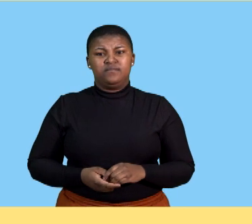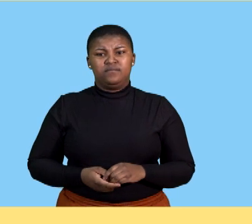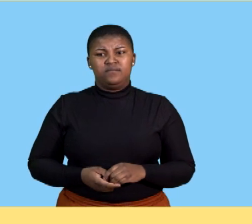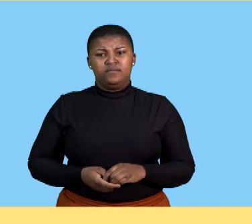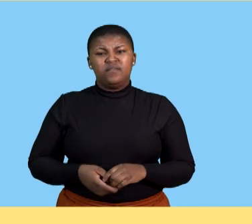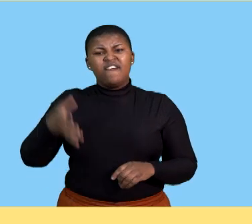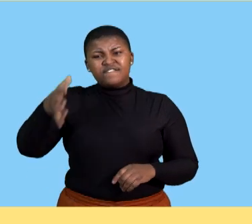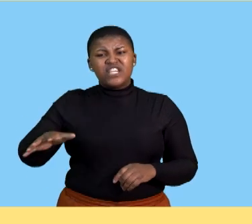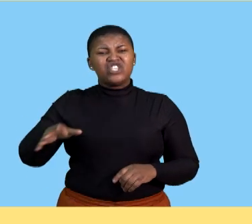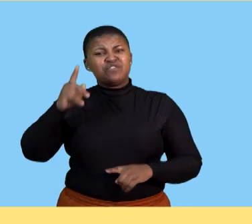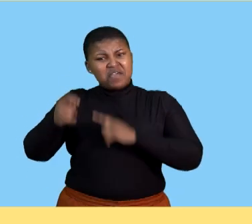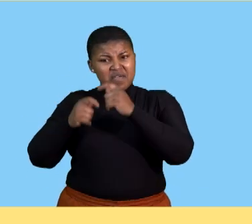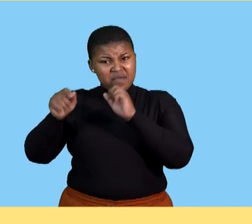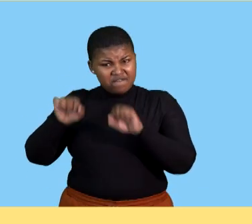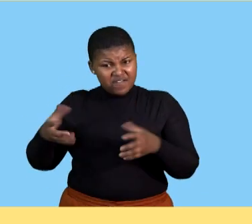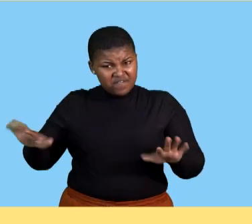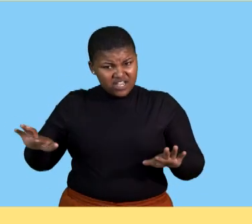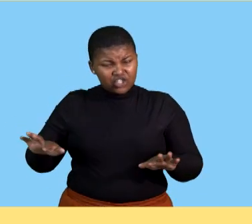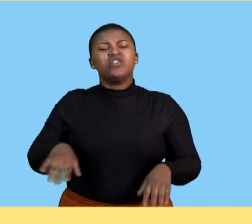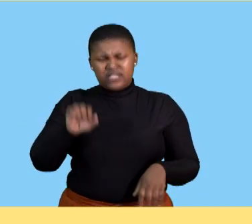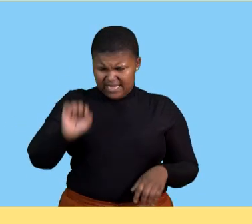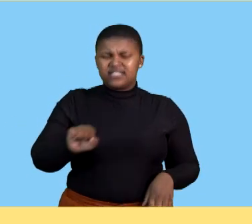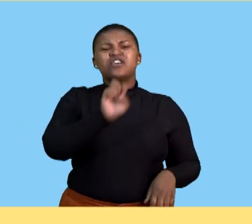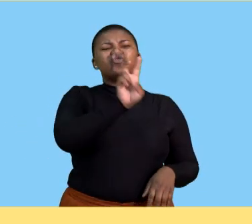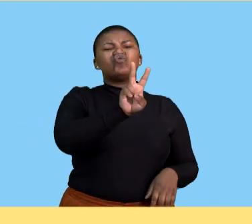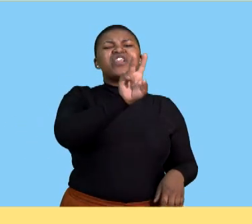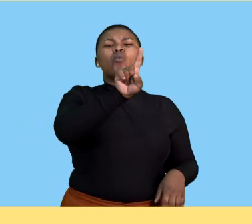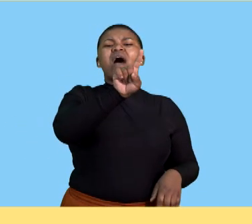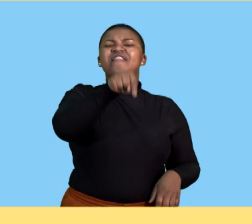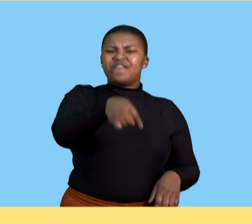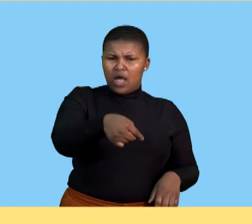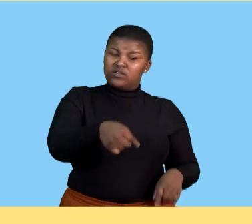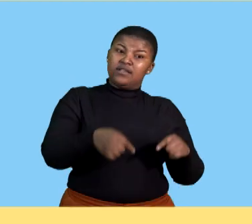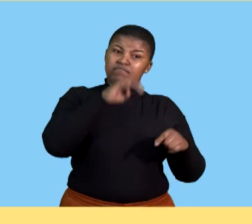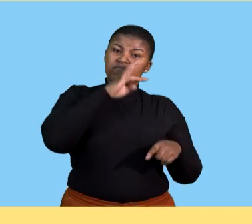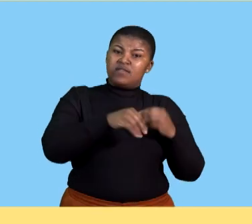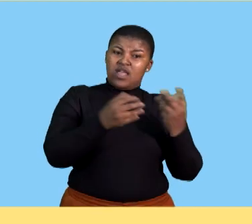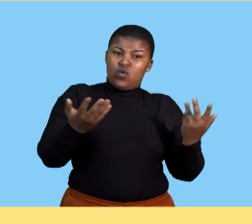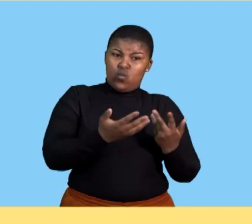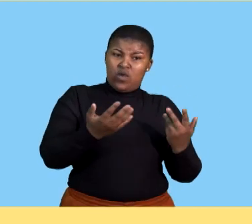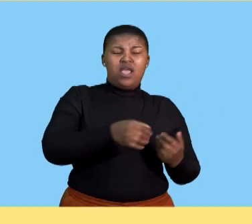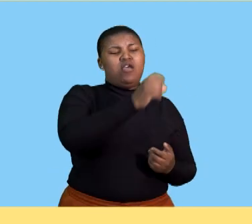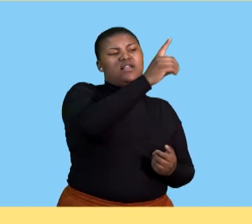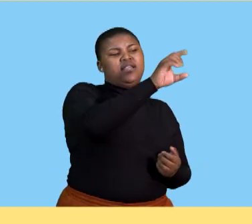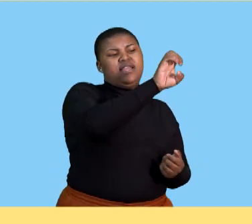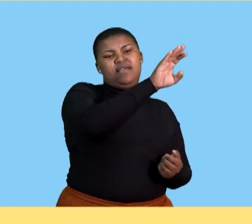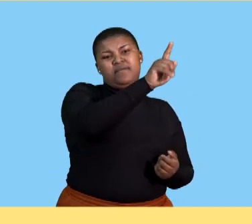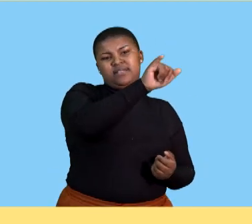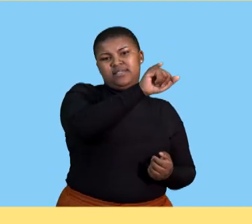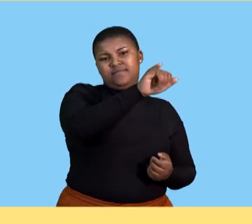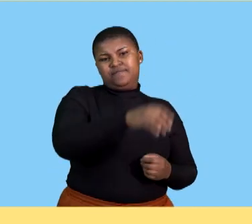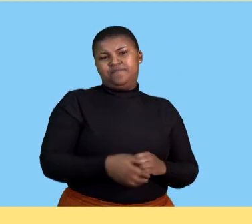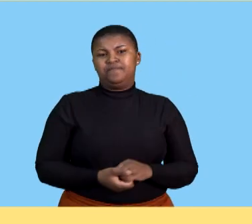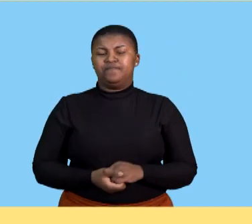Did we make any repayments? Yes, of 21,000. So I'll come here, then I'll say my repayments on the